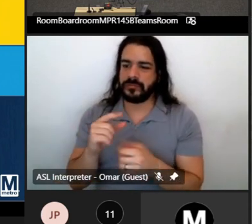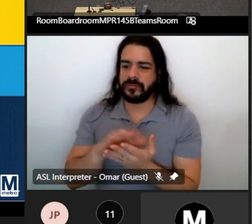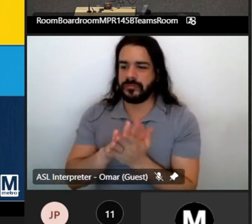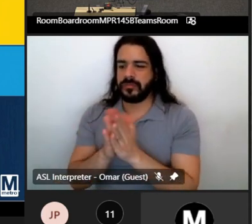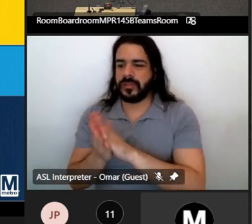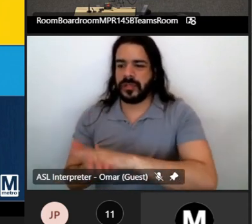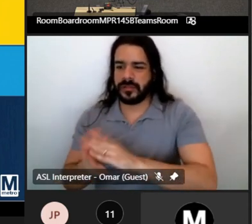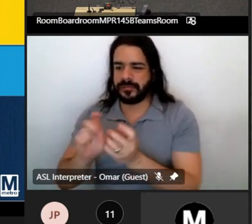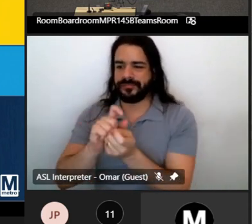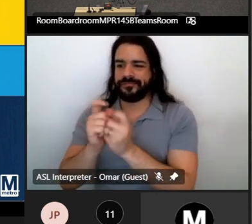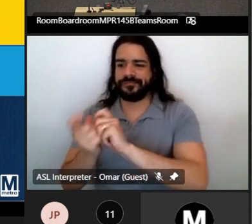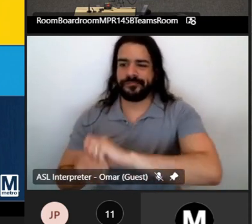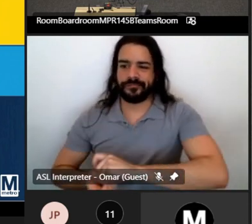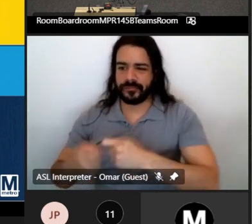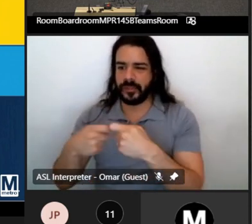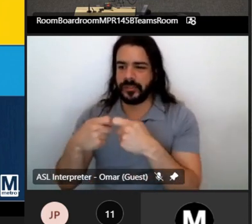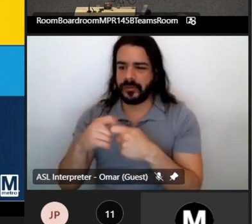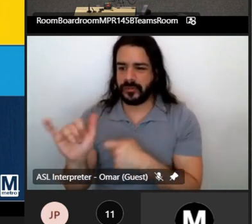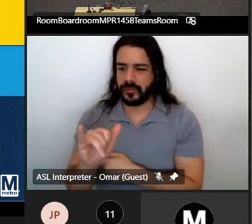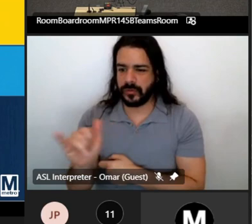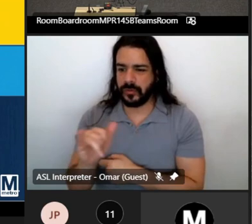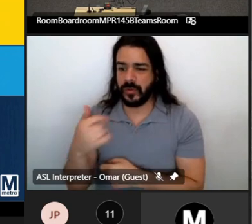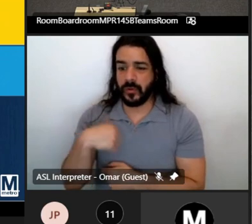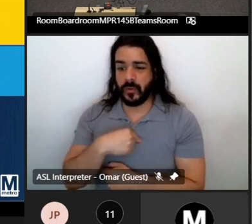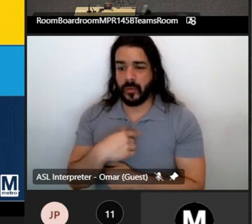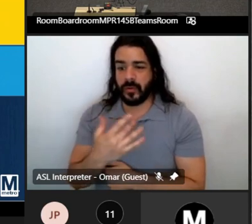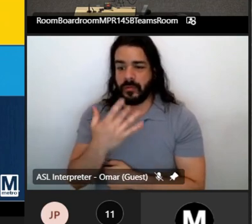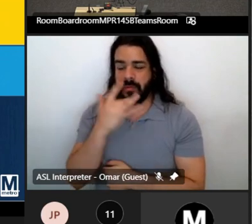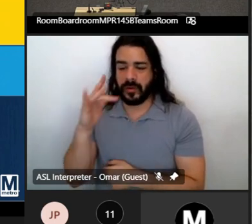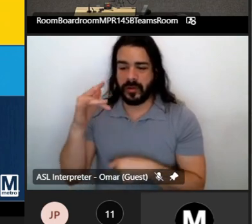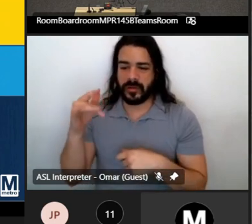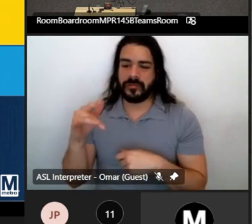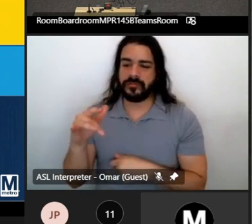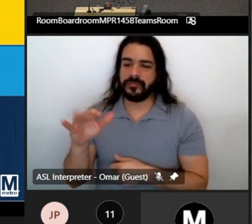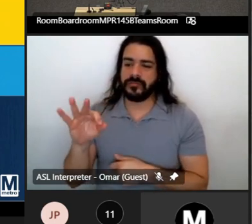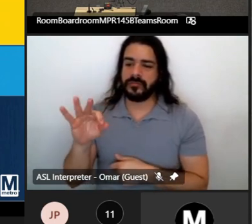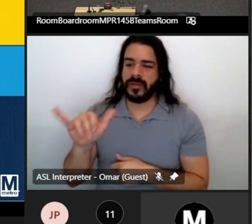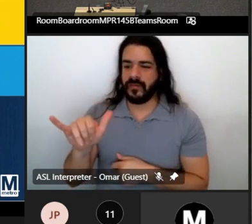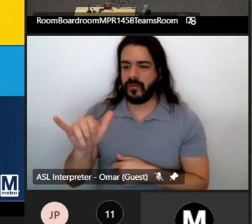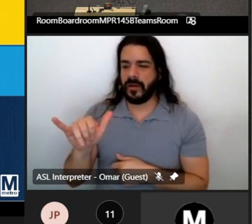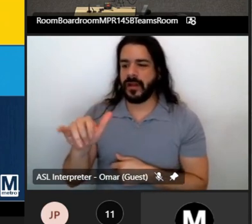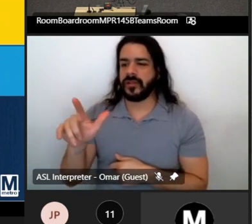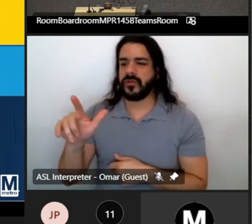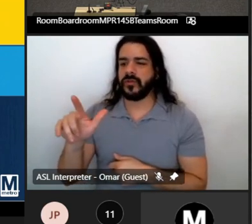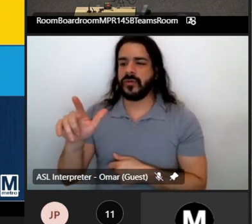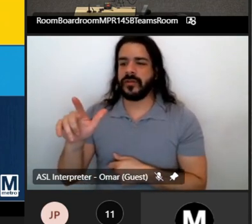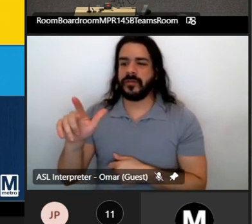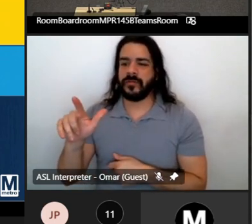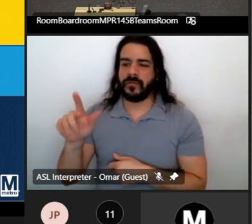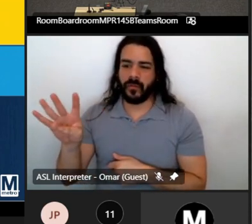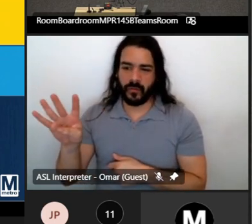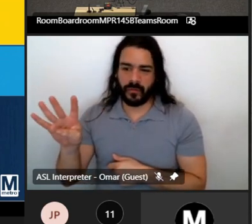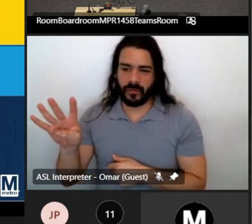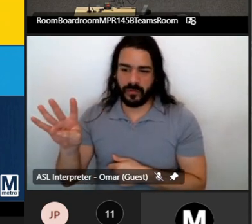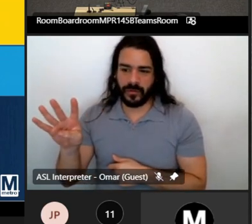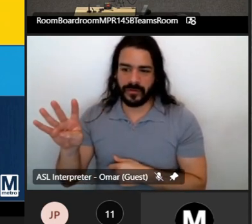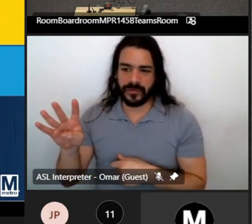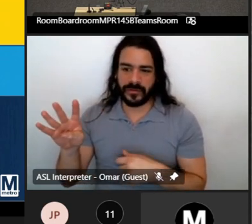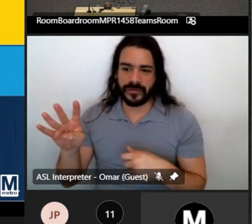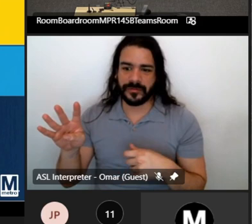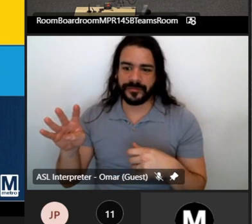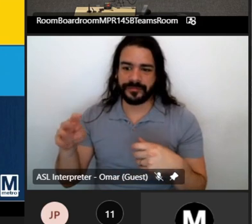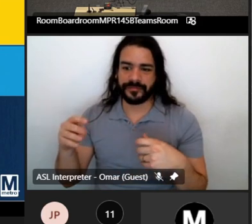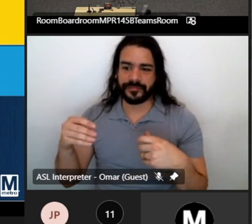fleet. While we are fortunate to have a number of funding sources for FY24, FY25